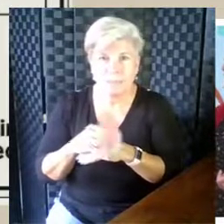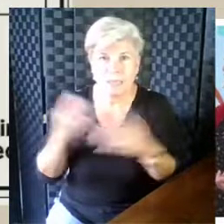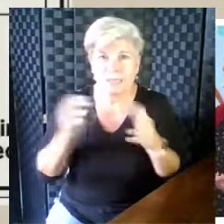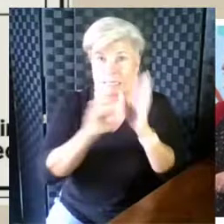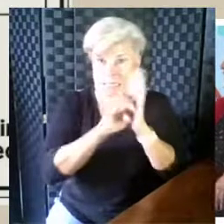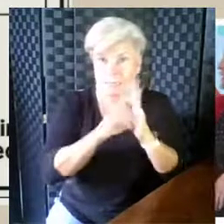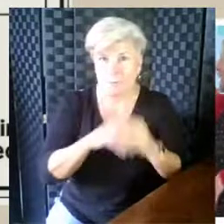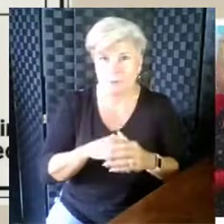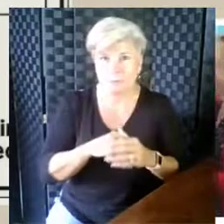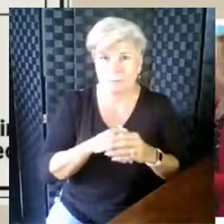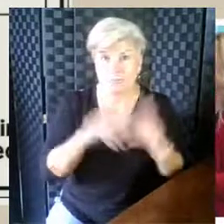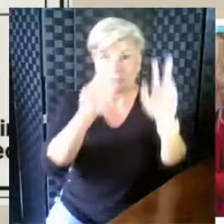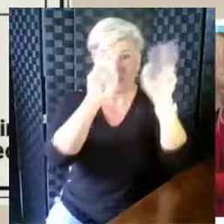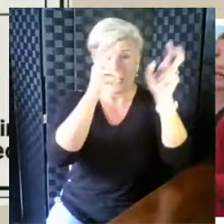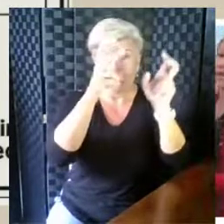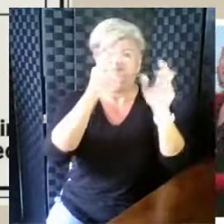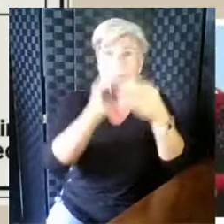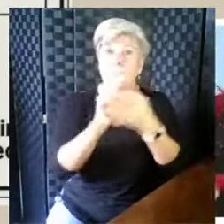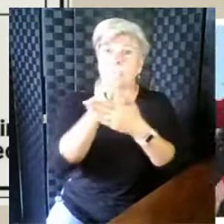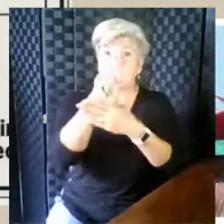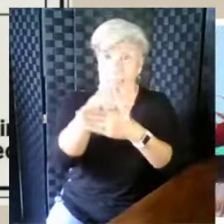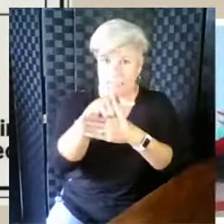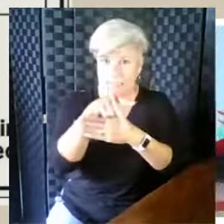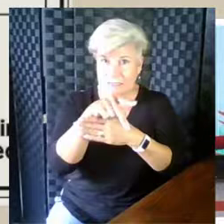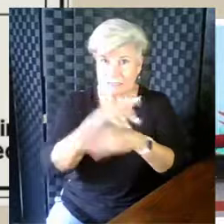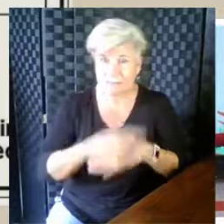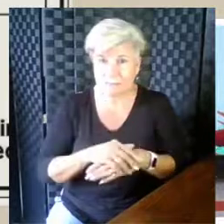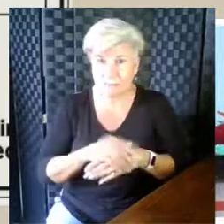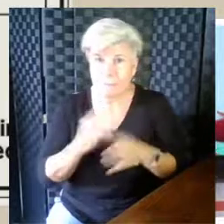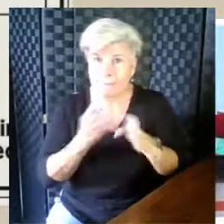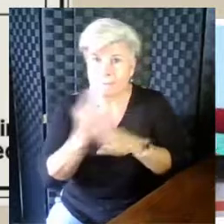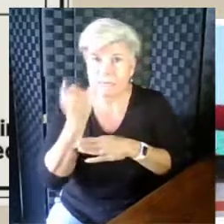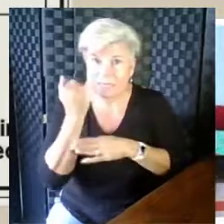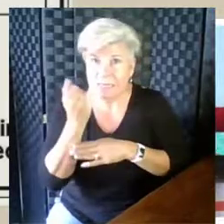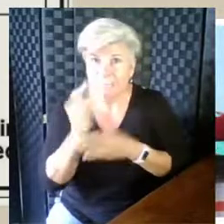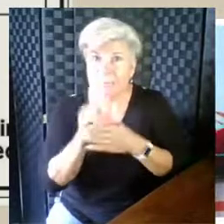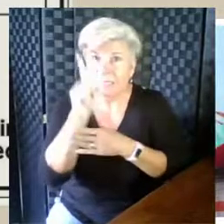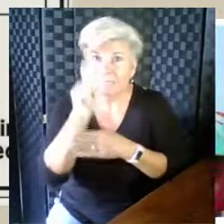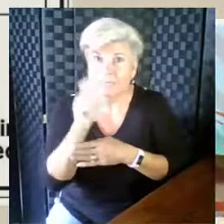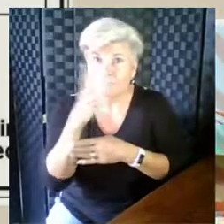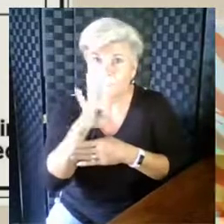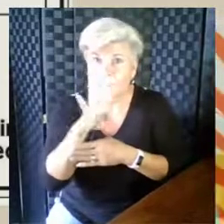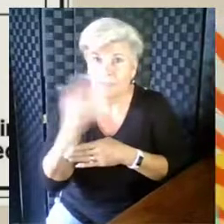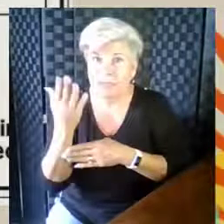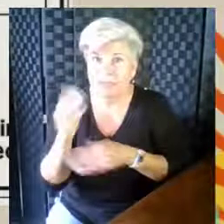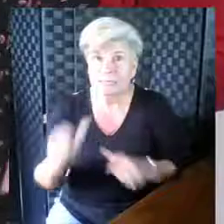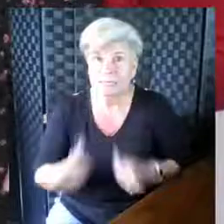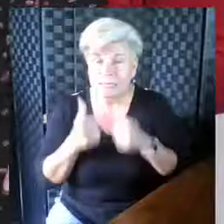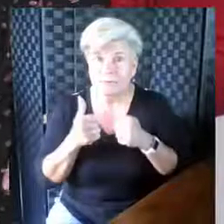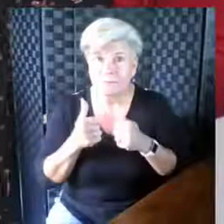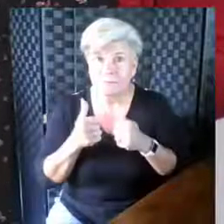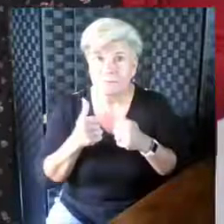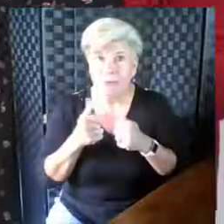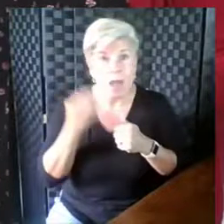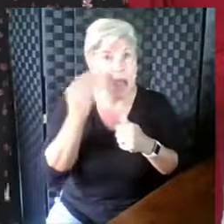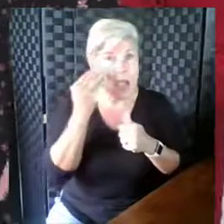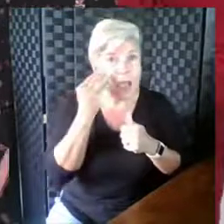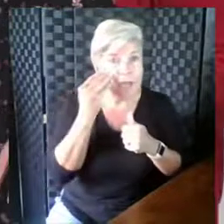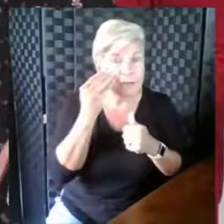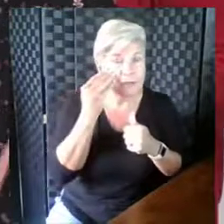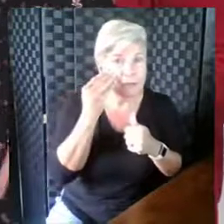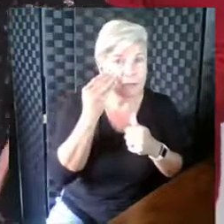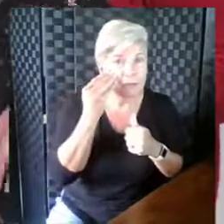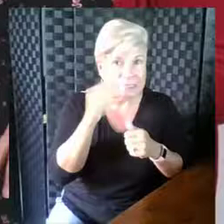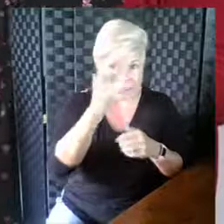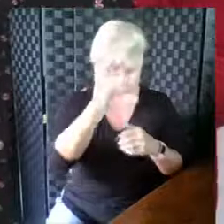Here's an example. So the topic would be plants, and the main idea is plants need 4 things to live. So I know that